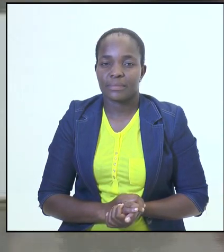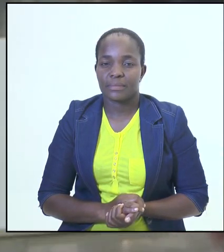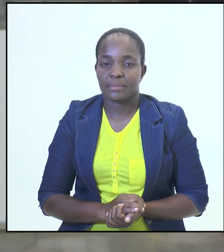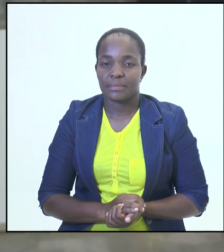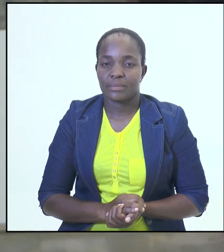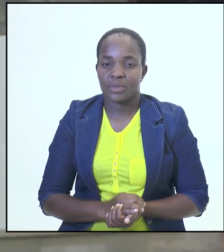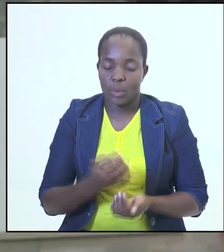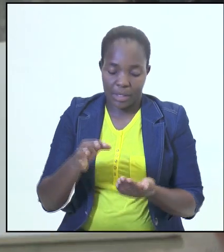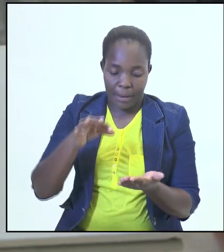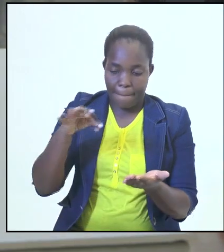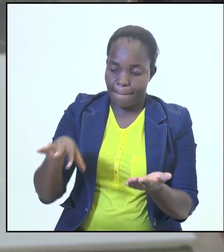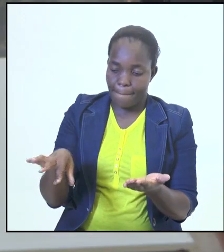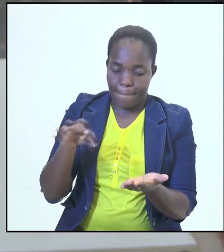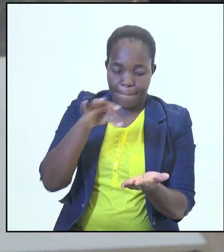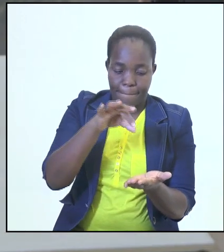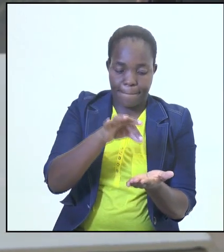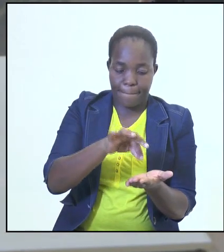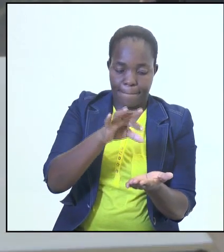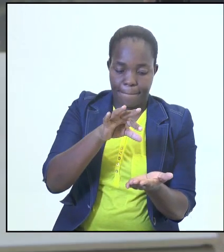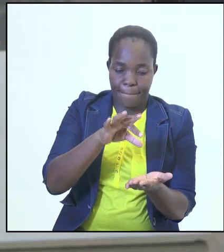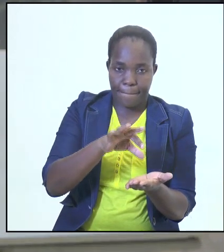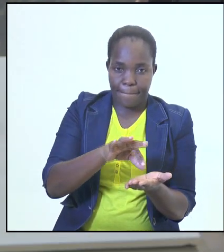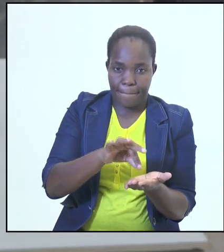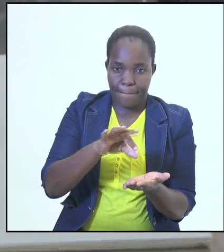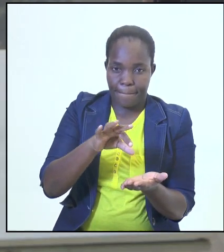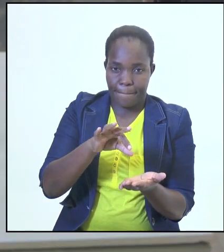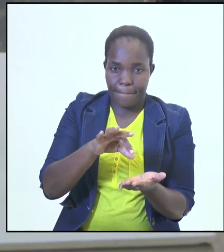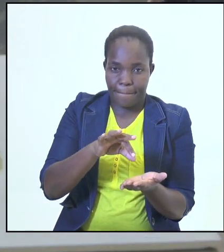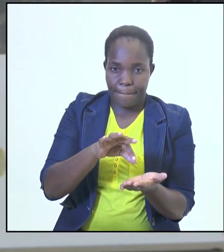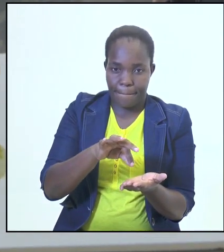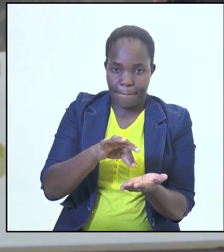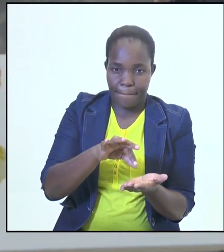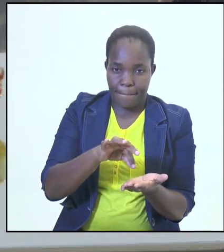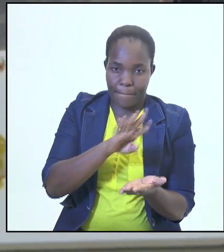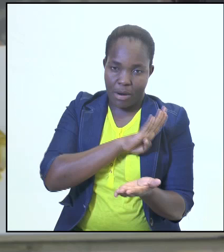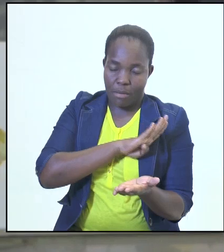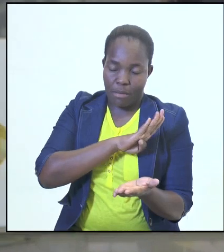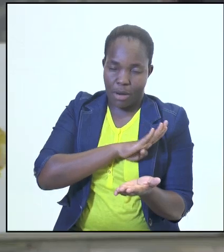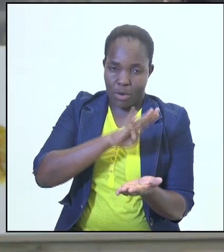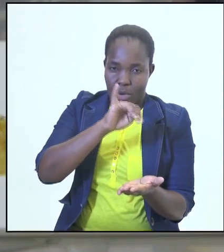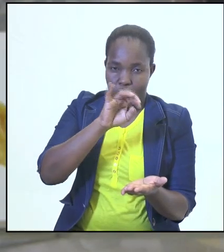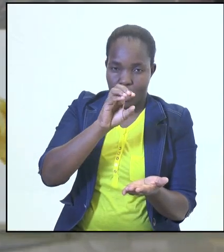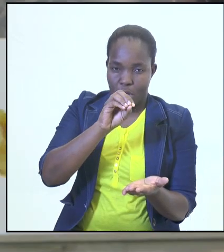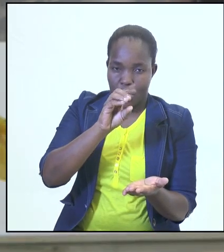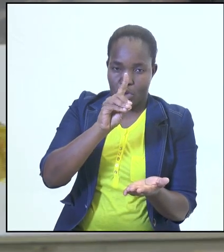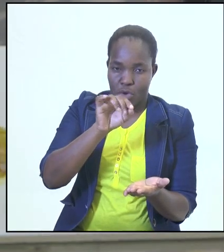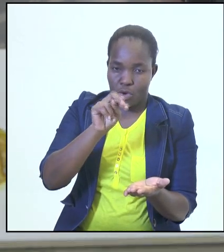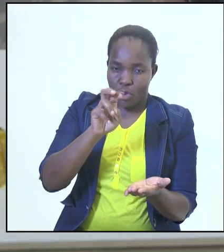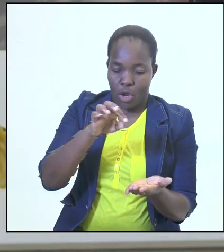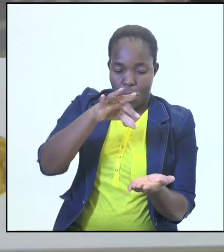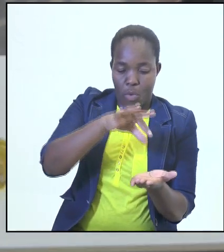With a dropper pipette, I will now add a few drops of brown iodine solution on the